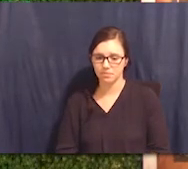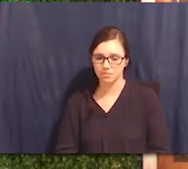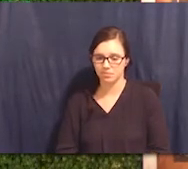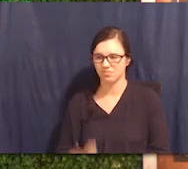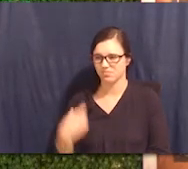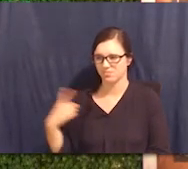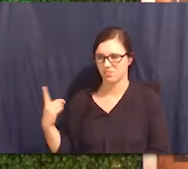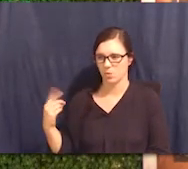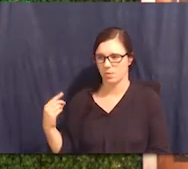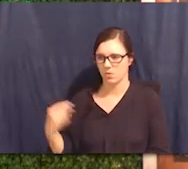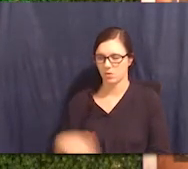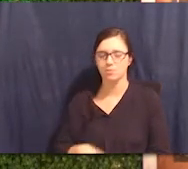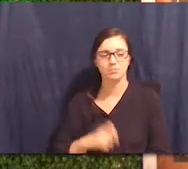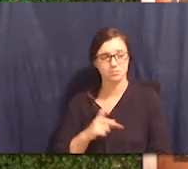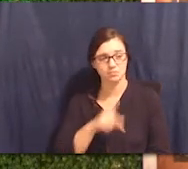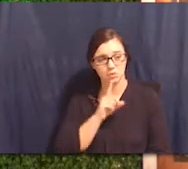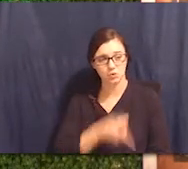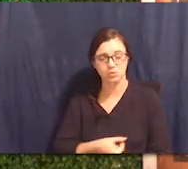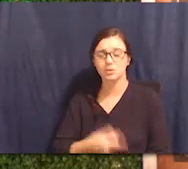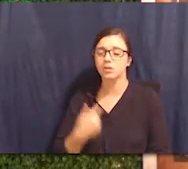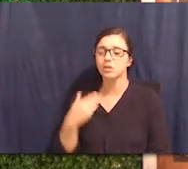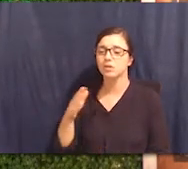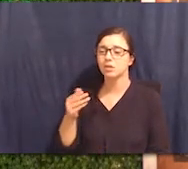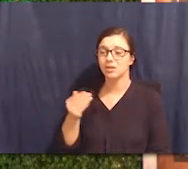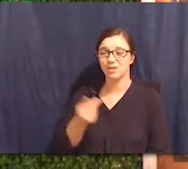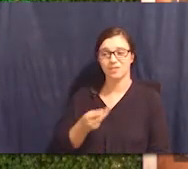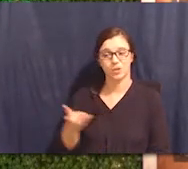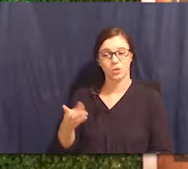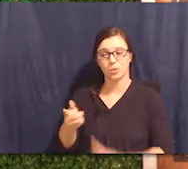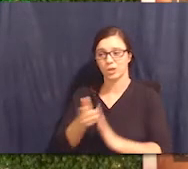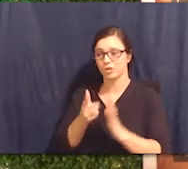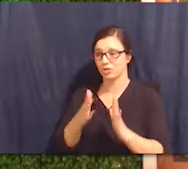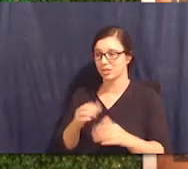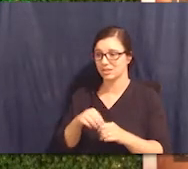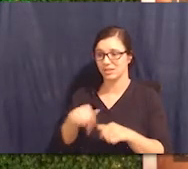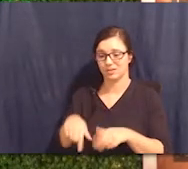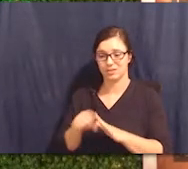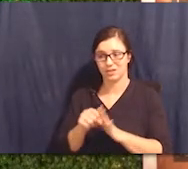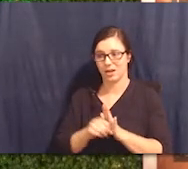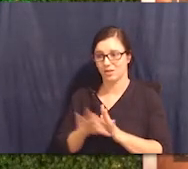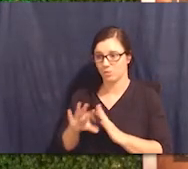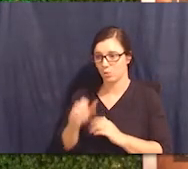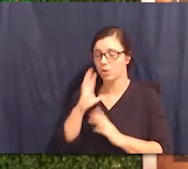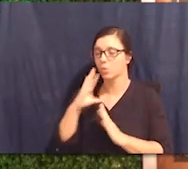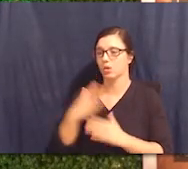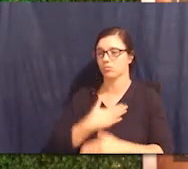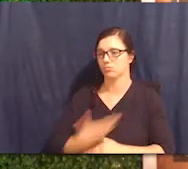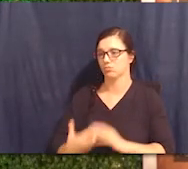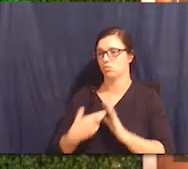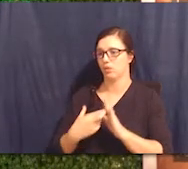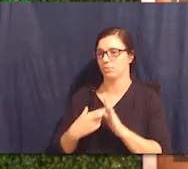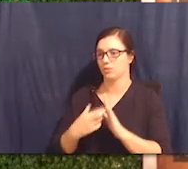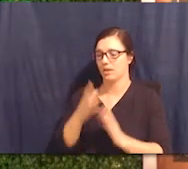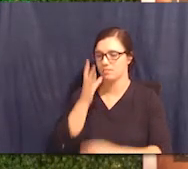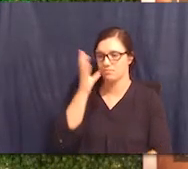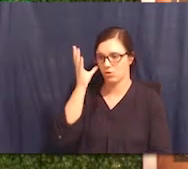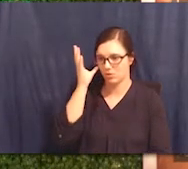I have one more. Sure. As there are very few attorneys in the state of Florida that will represent a